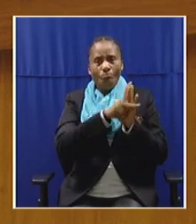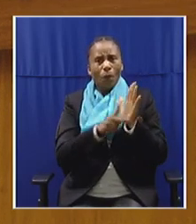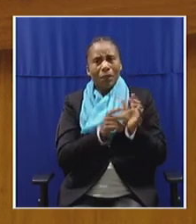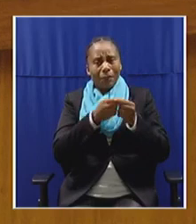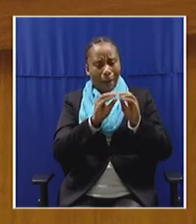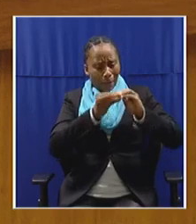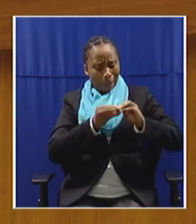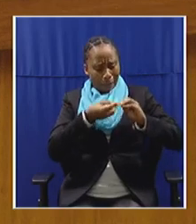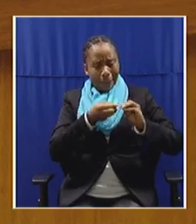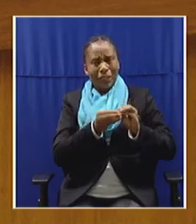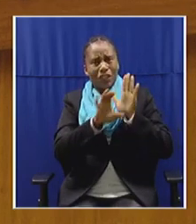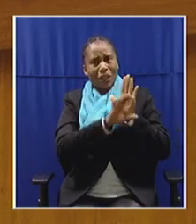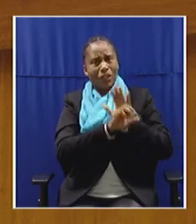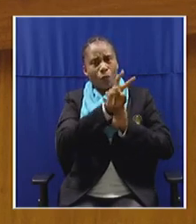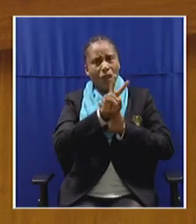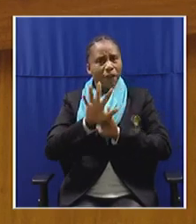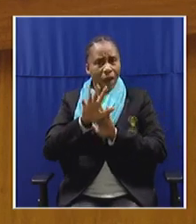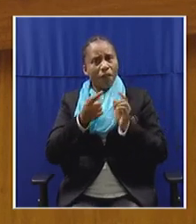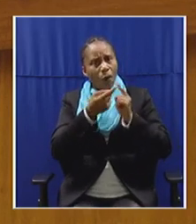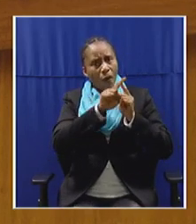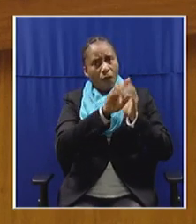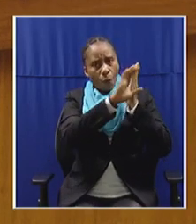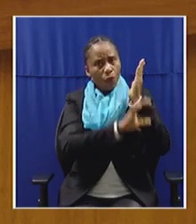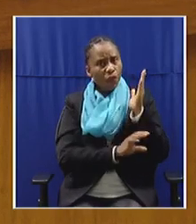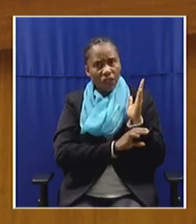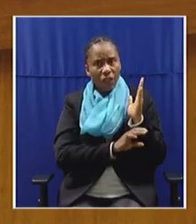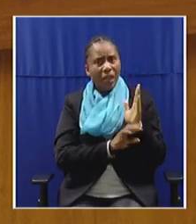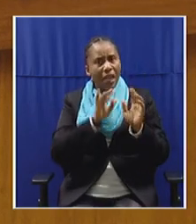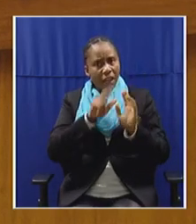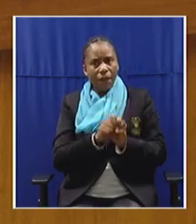Section 25 of the Constitution without any compensation.